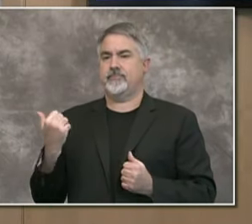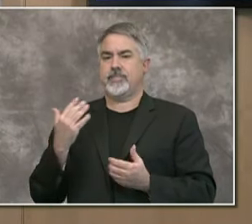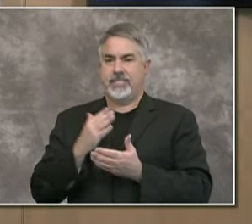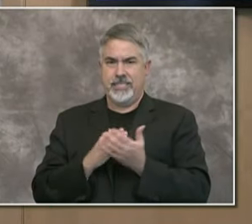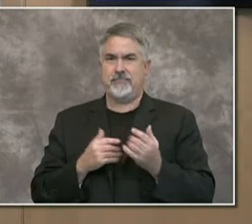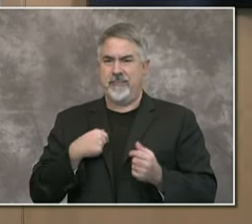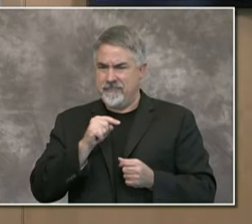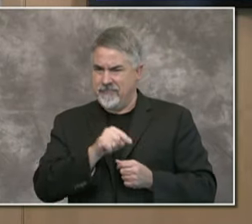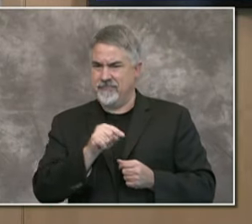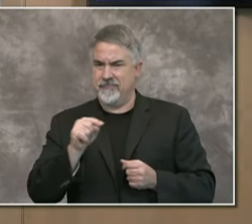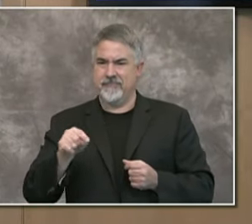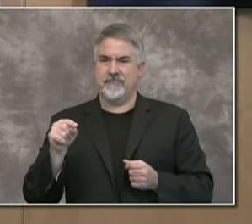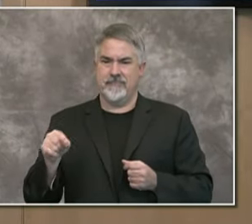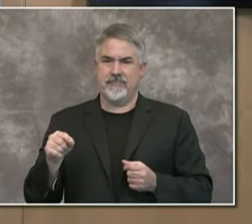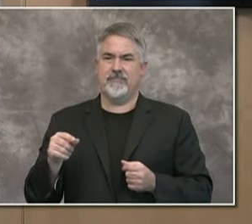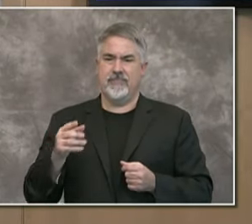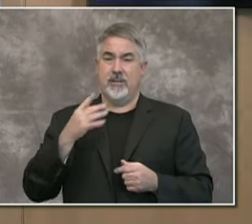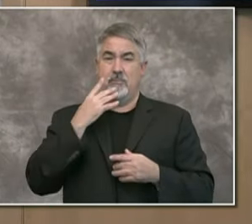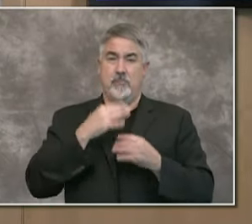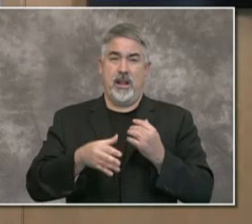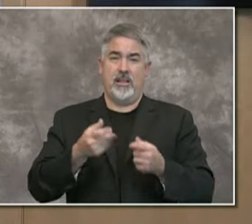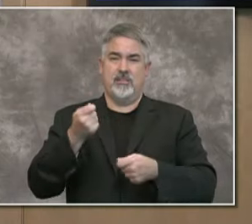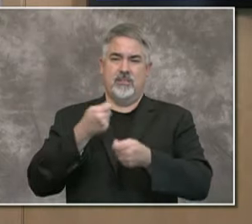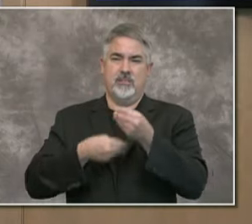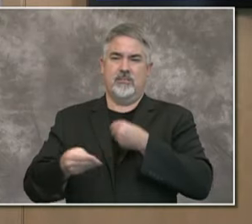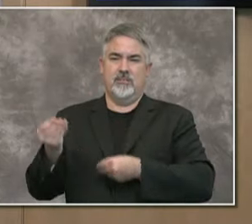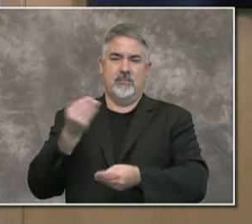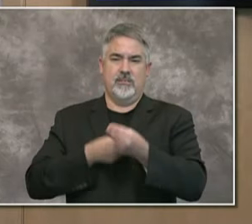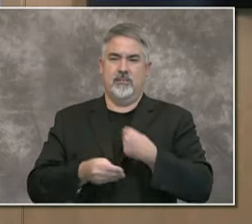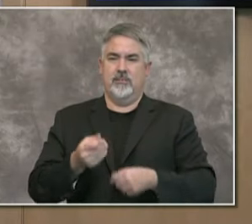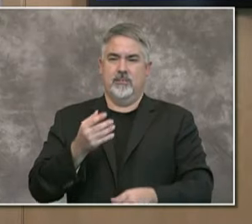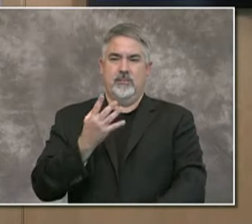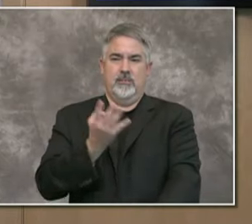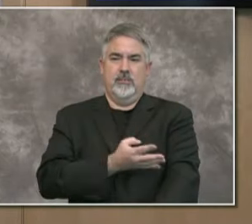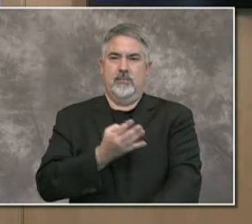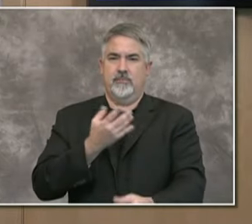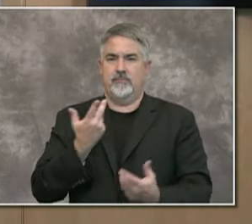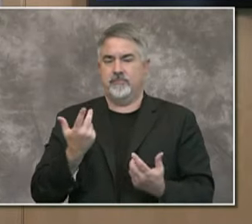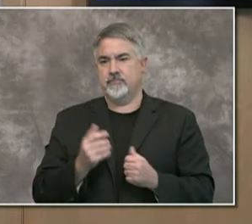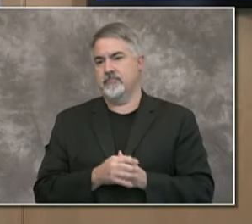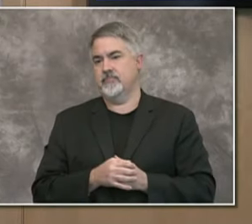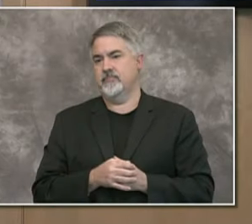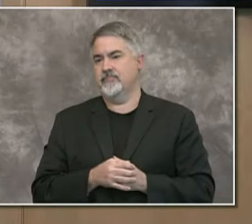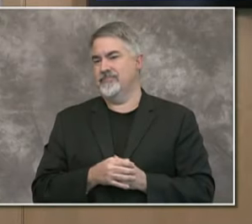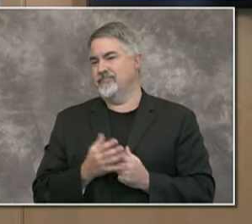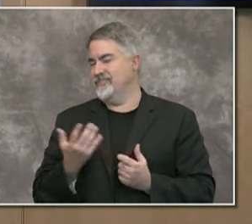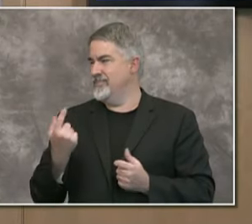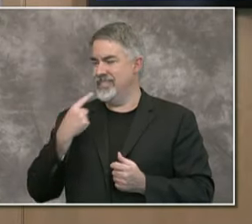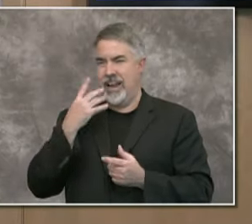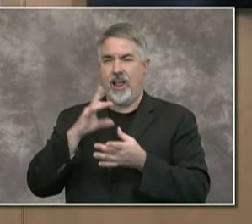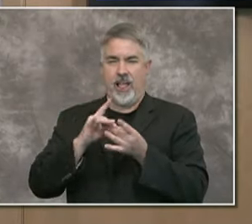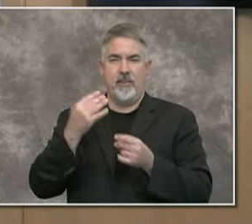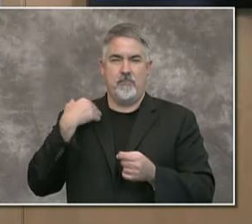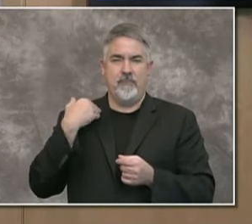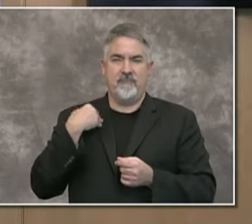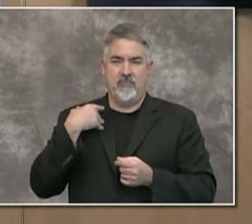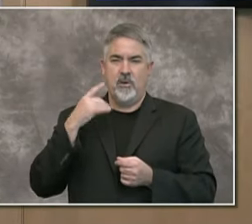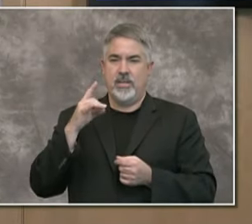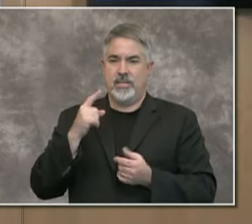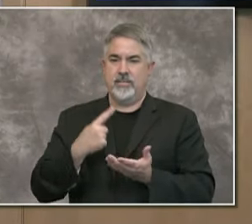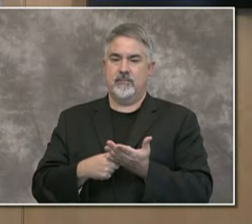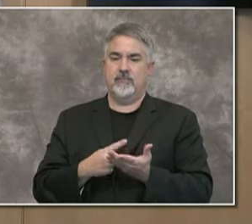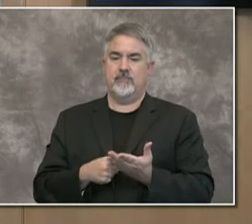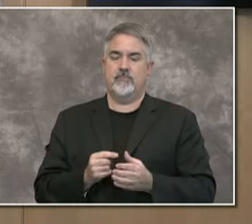plasma transfusions. As was mentioned in the projections that Supervisor Fletcher went over